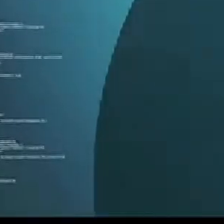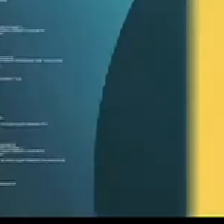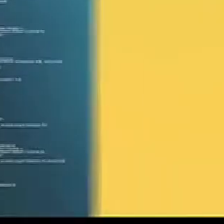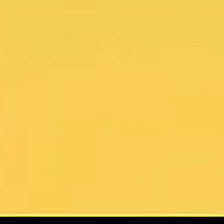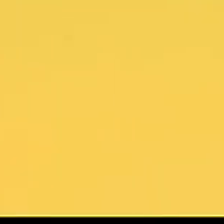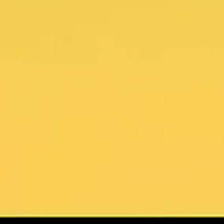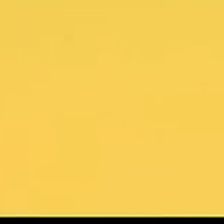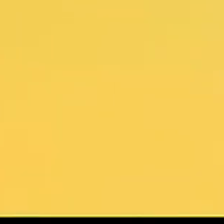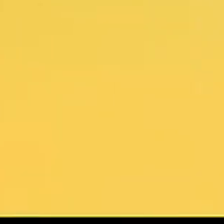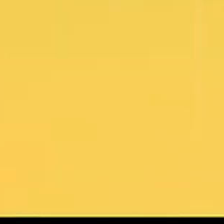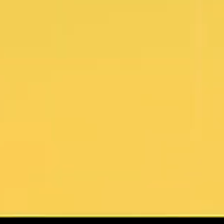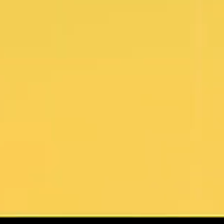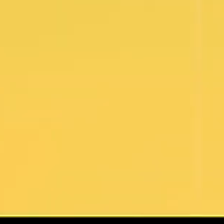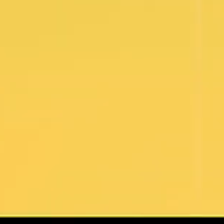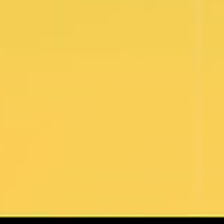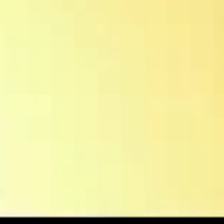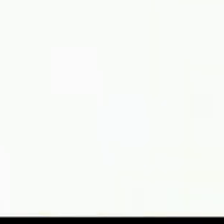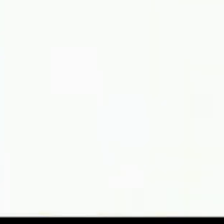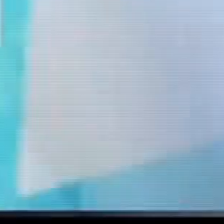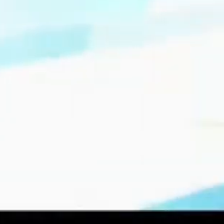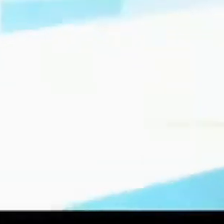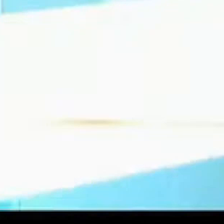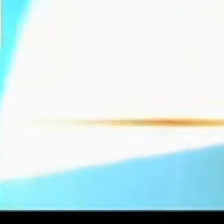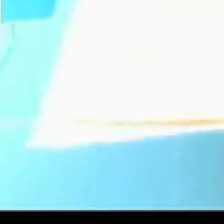Now in HD.